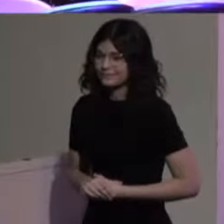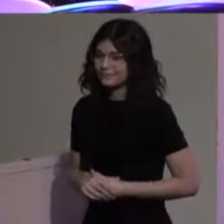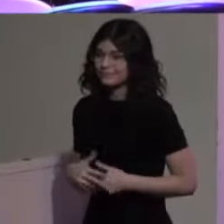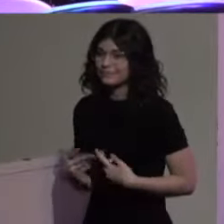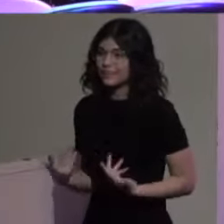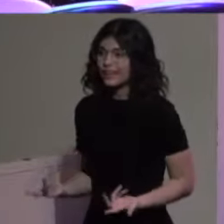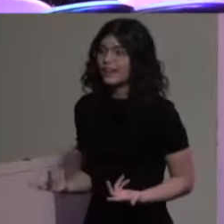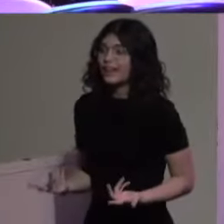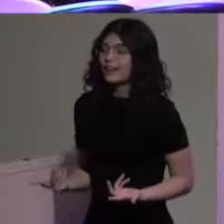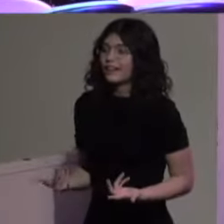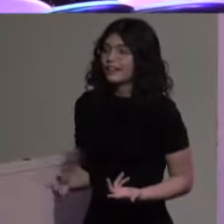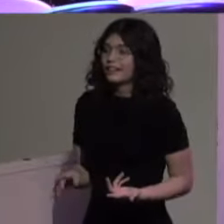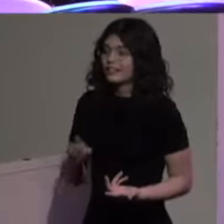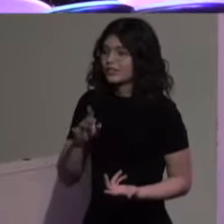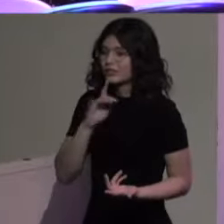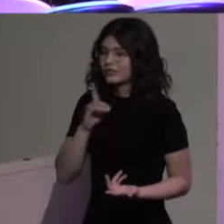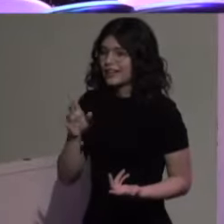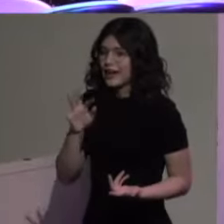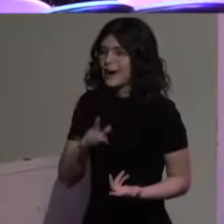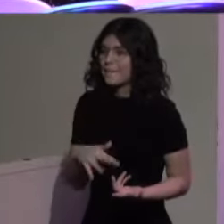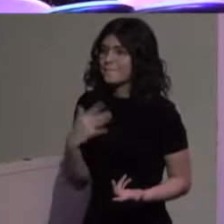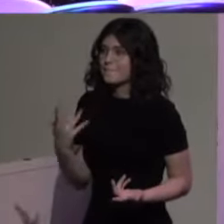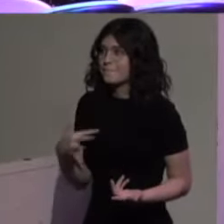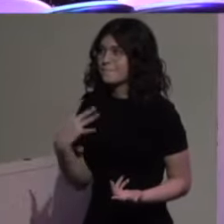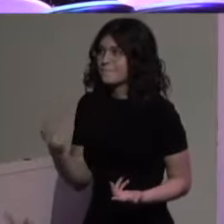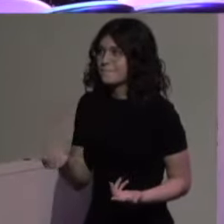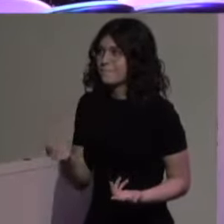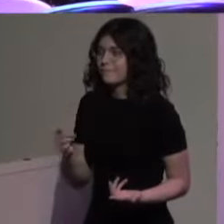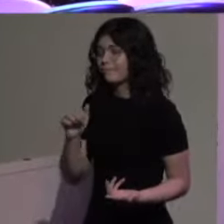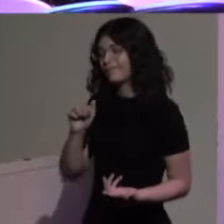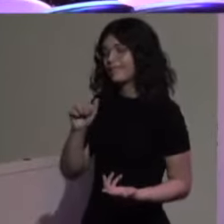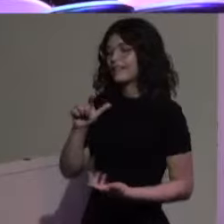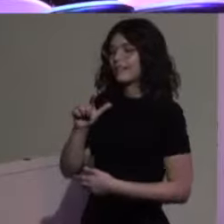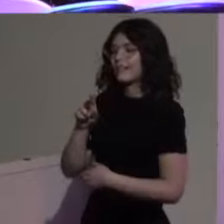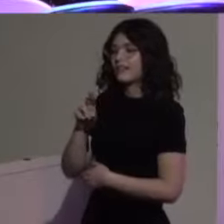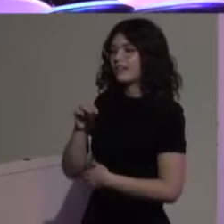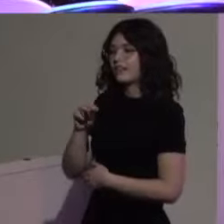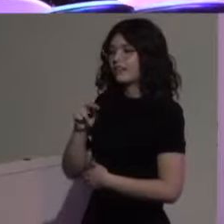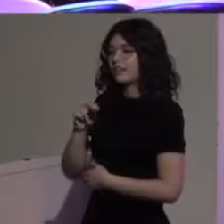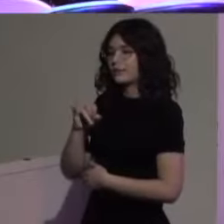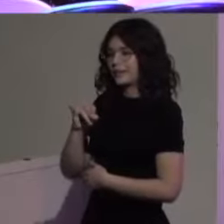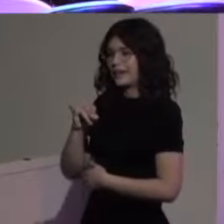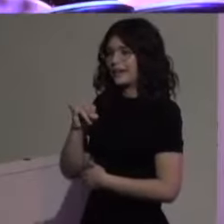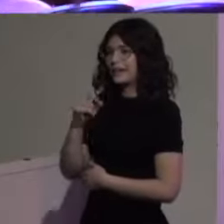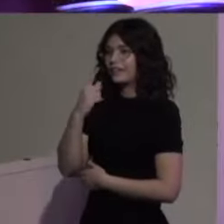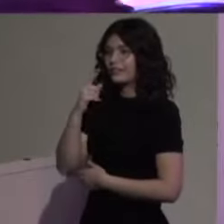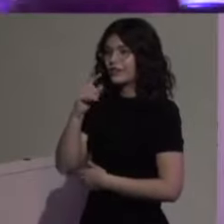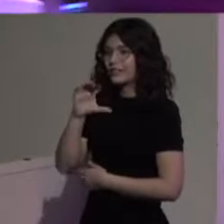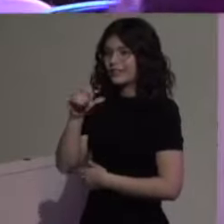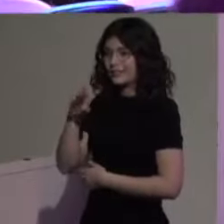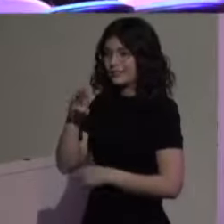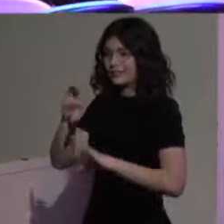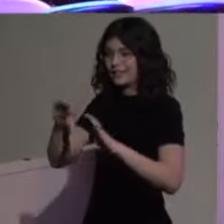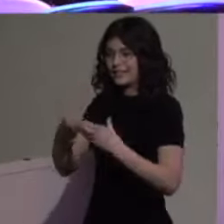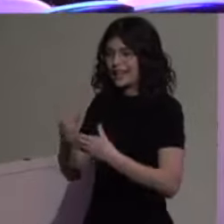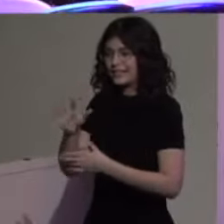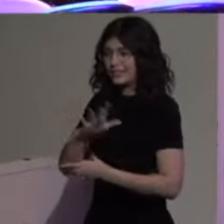And there was an alumni of CSDB class of